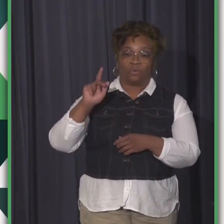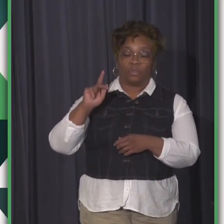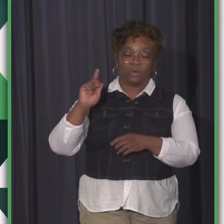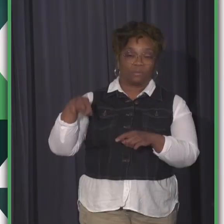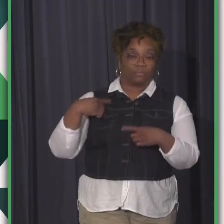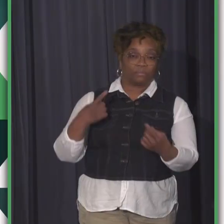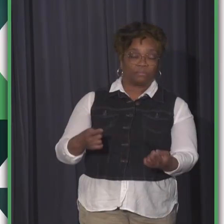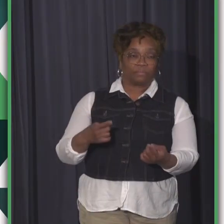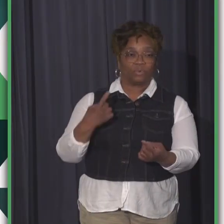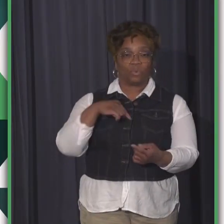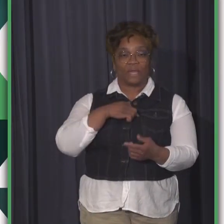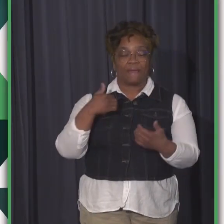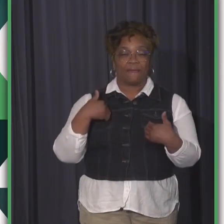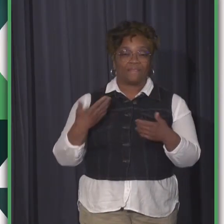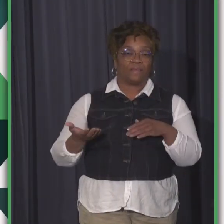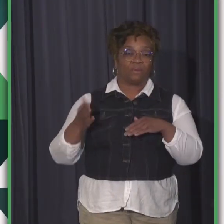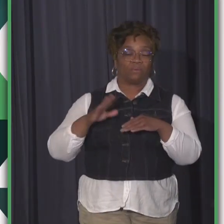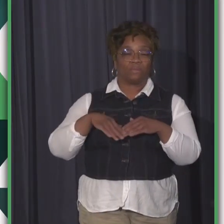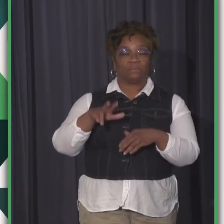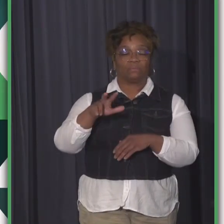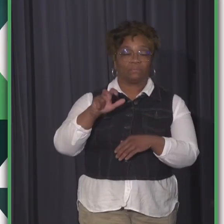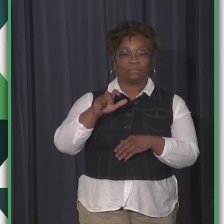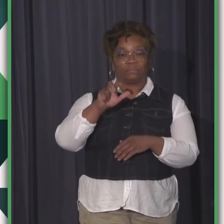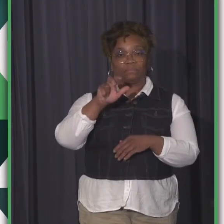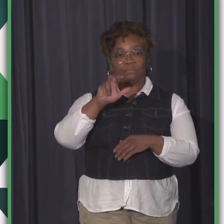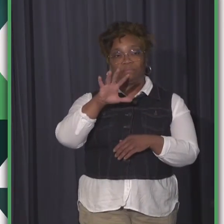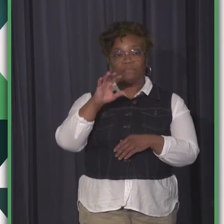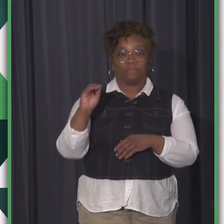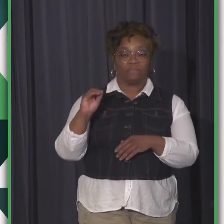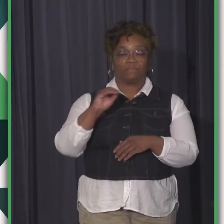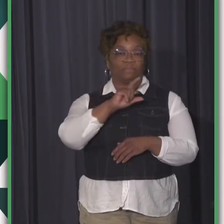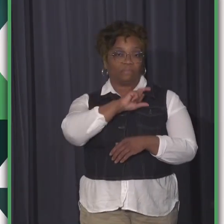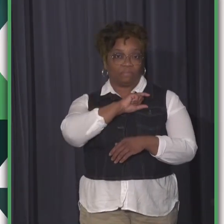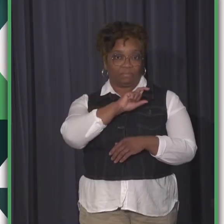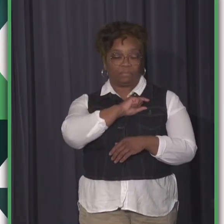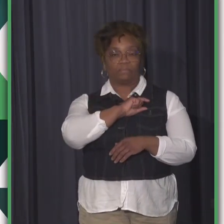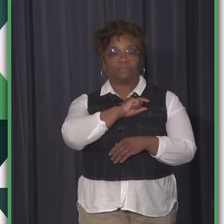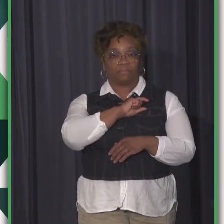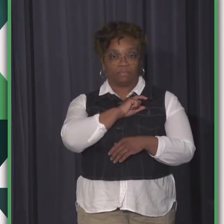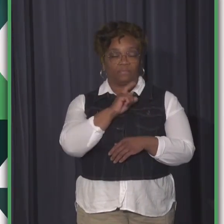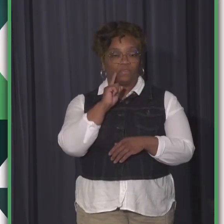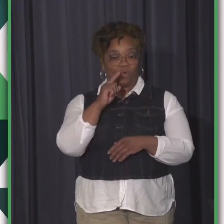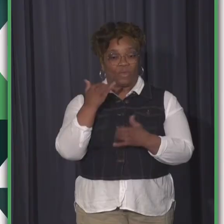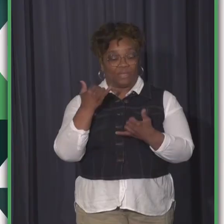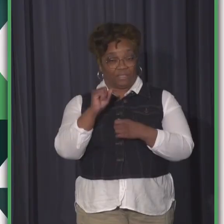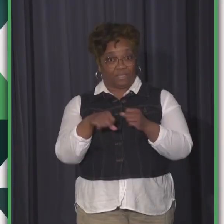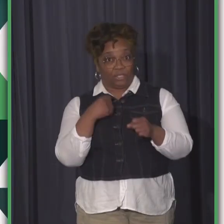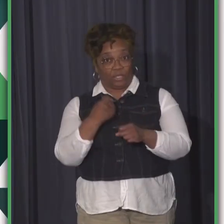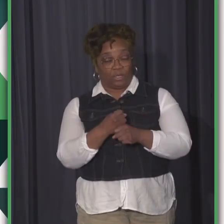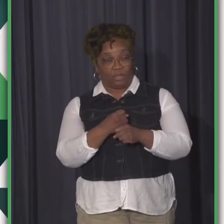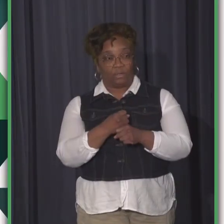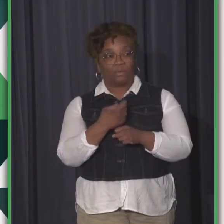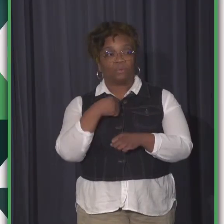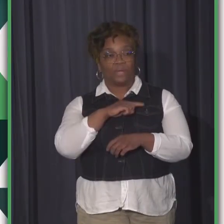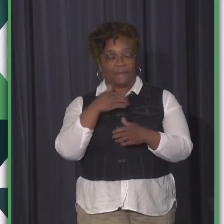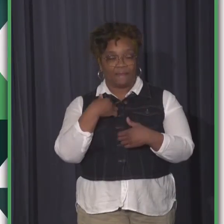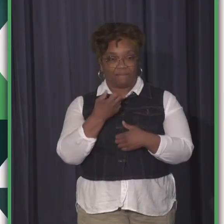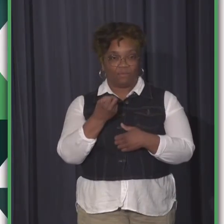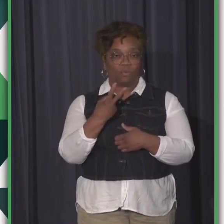we have a net gain of a total of 350 officers. For the calendar year of this year, we have a net gain of